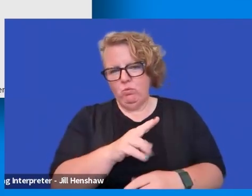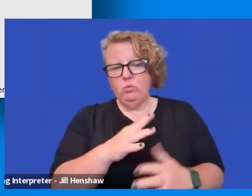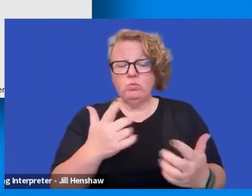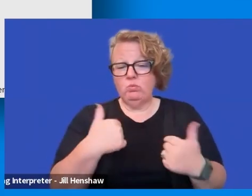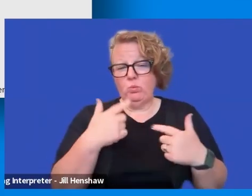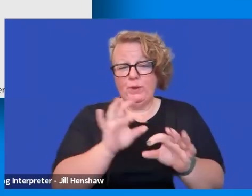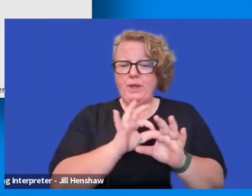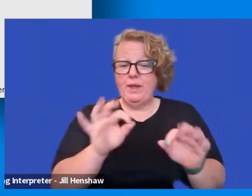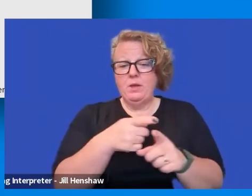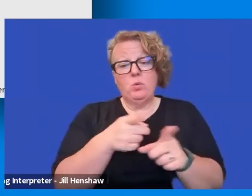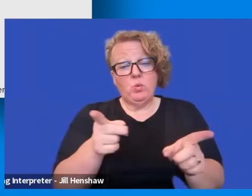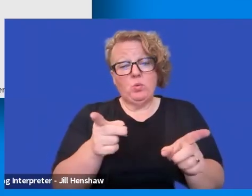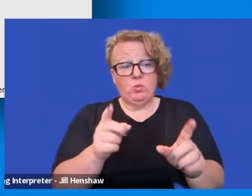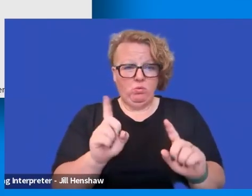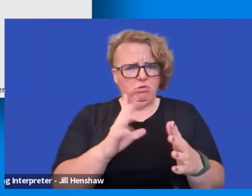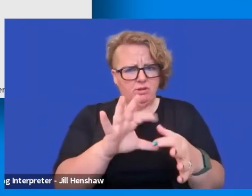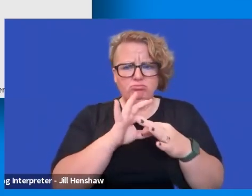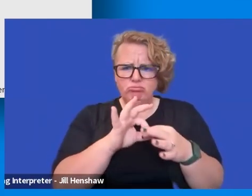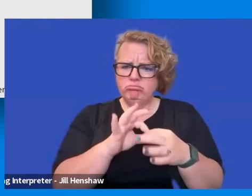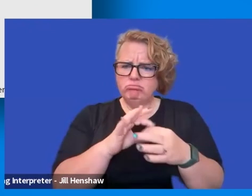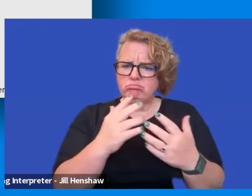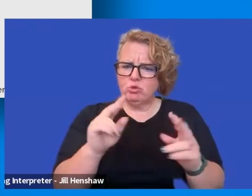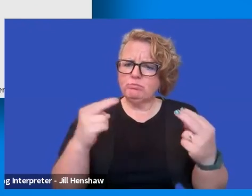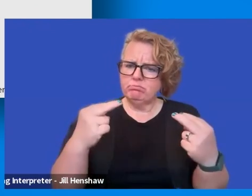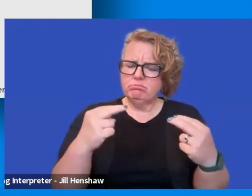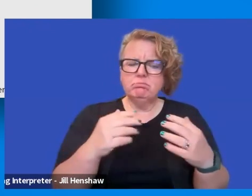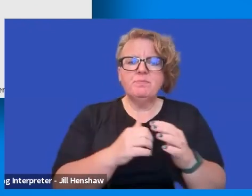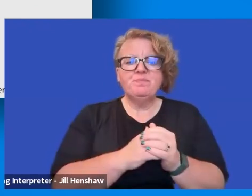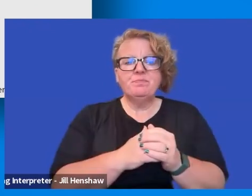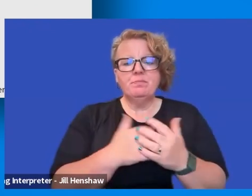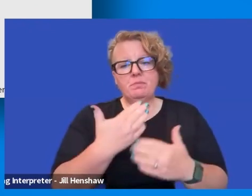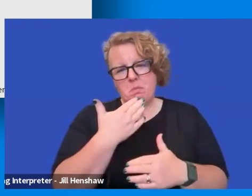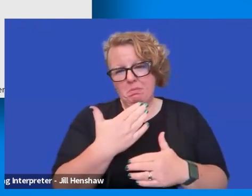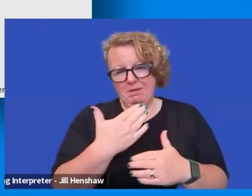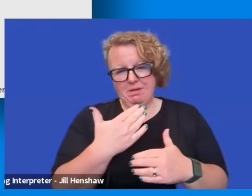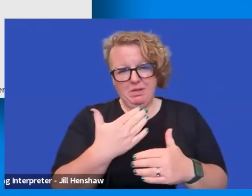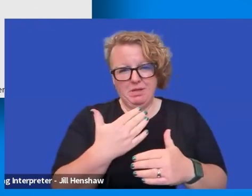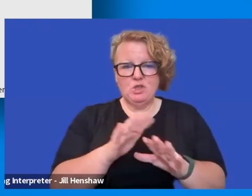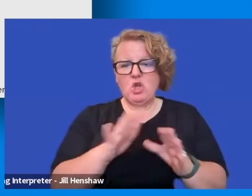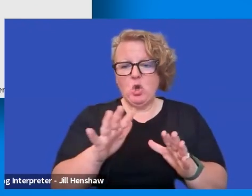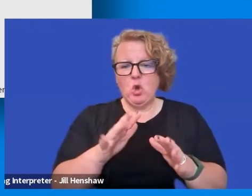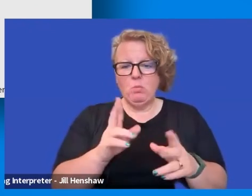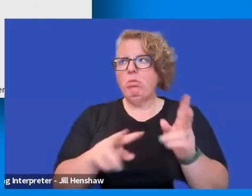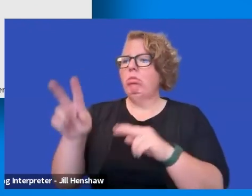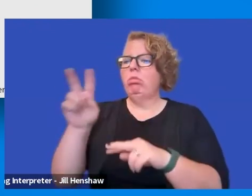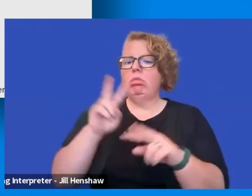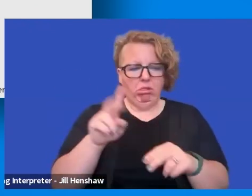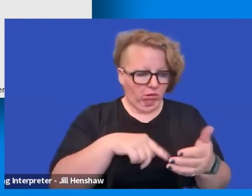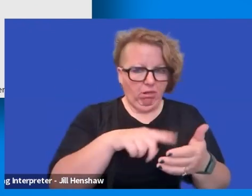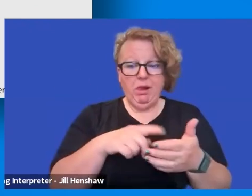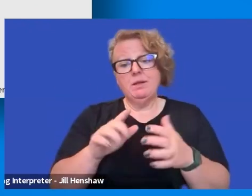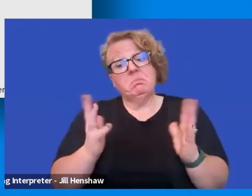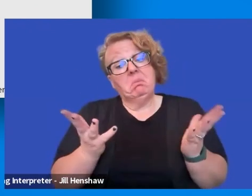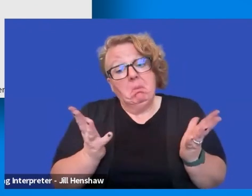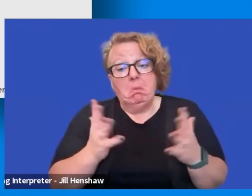our audience, would be that you stay engaged in the conversation, resist the temptation to do other things whilst also listening, but of course that